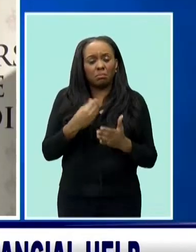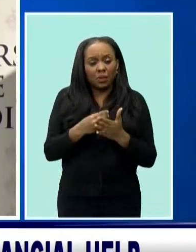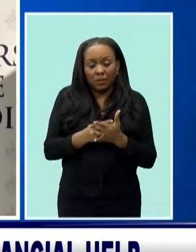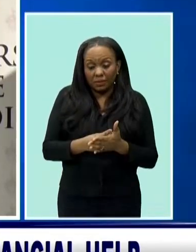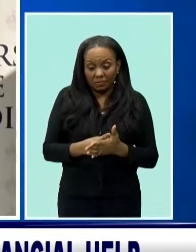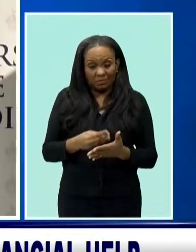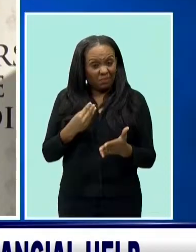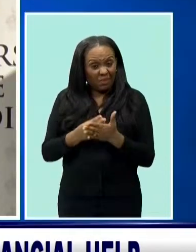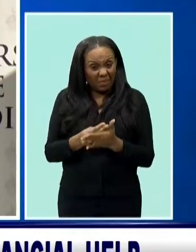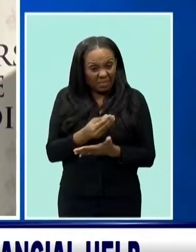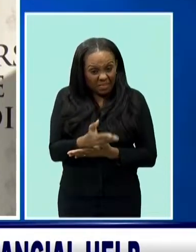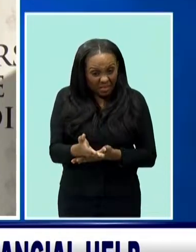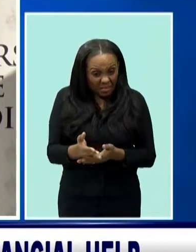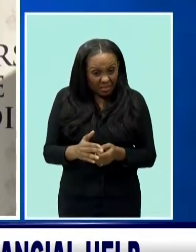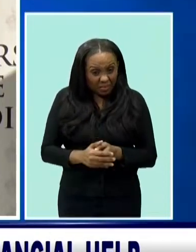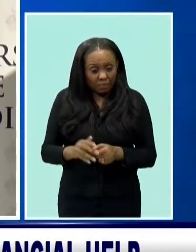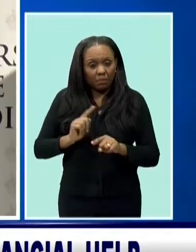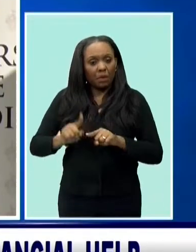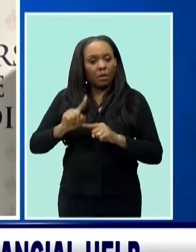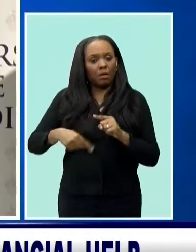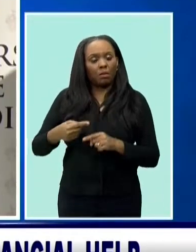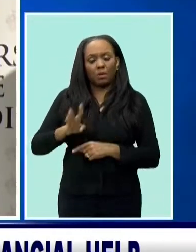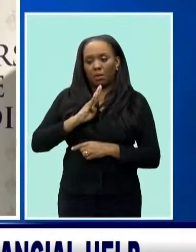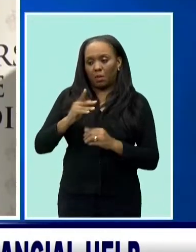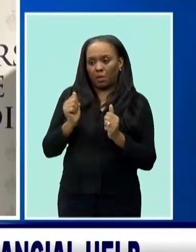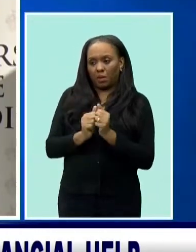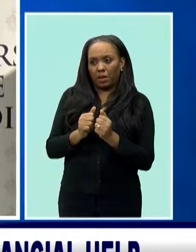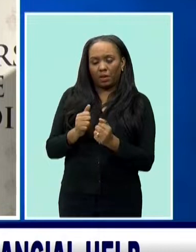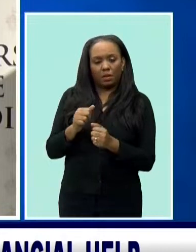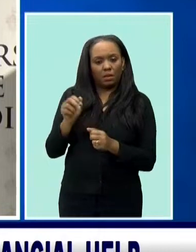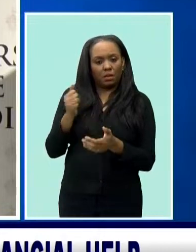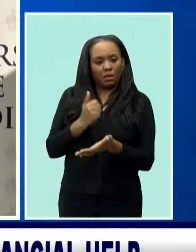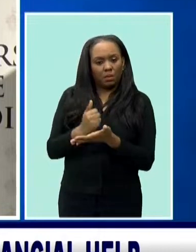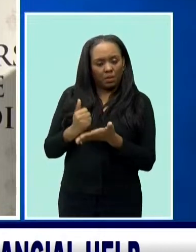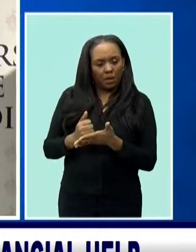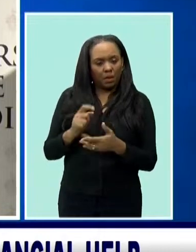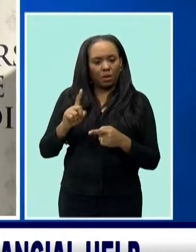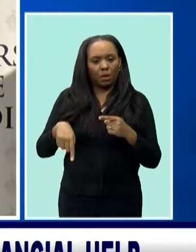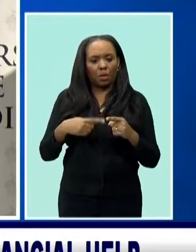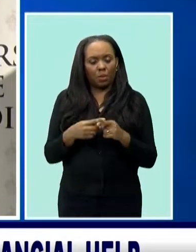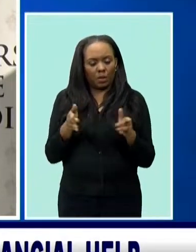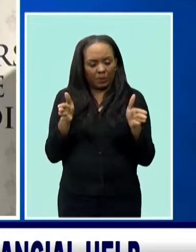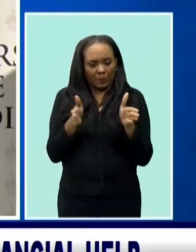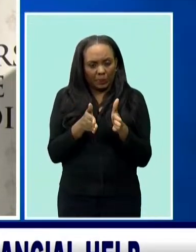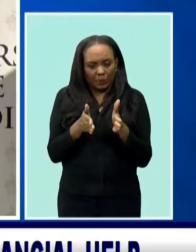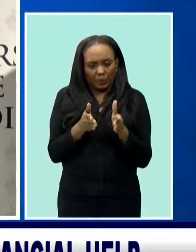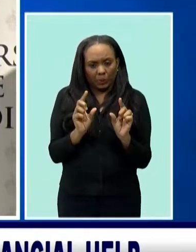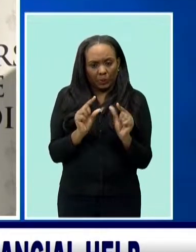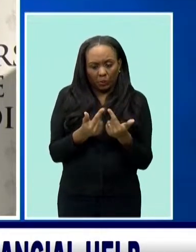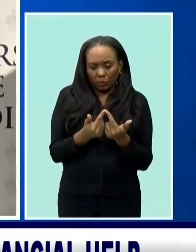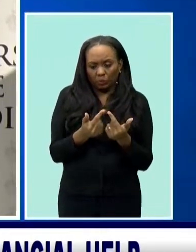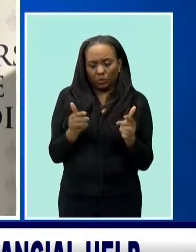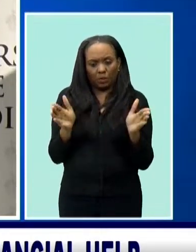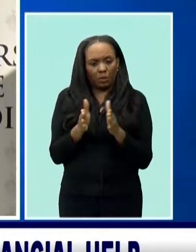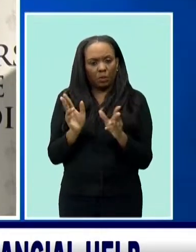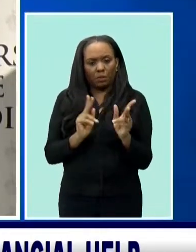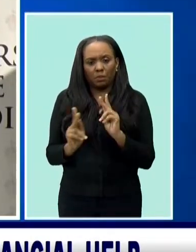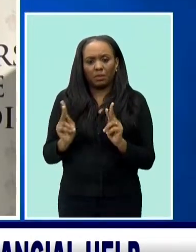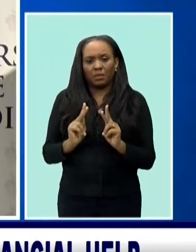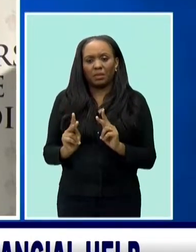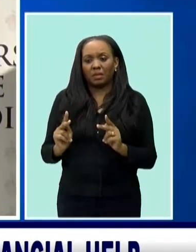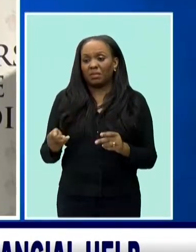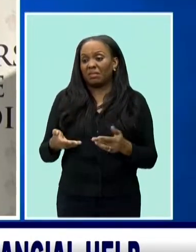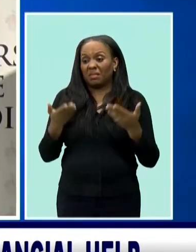What we found that when we spoke with the bankers is that when individuals or small entrepreneurs come to them, they have no clue how